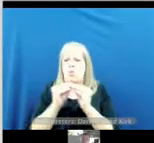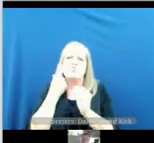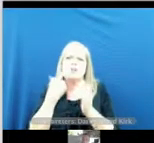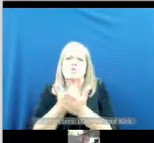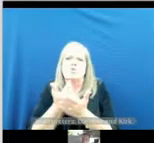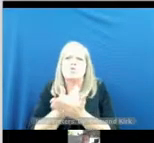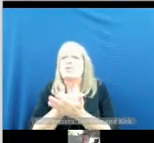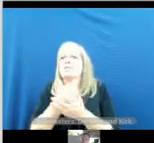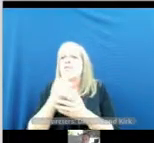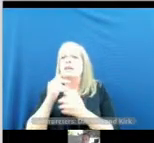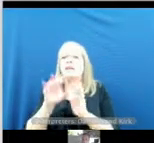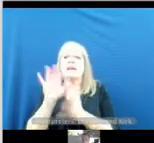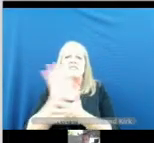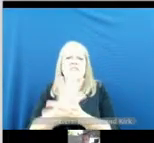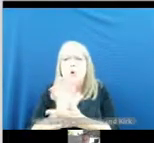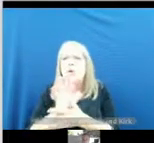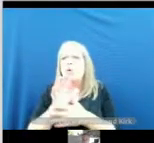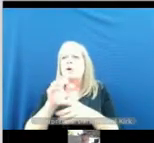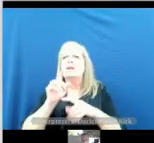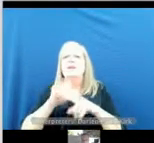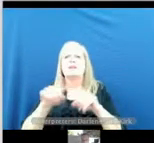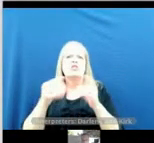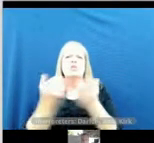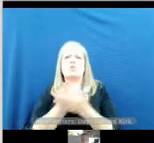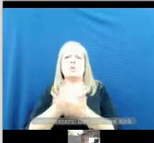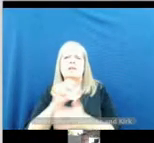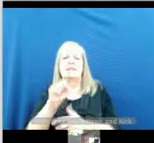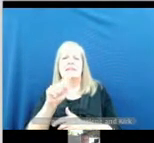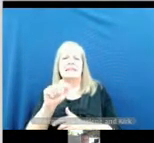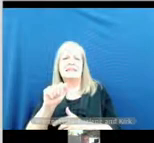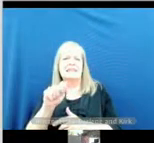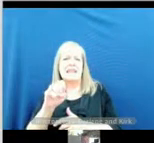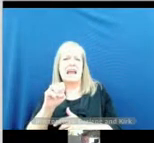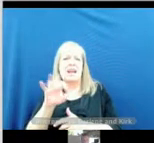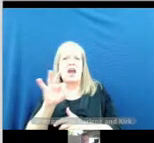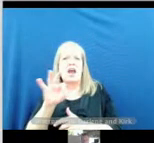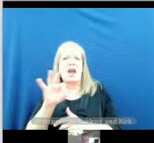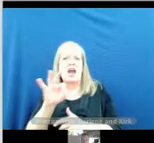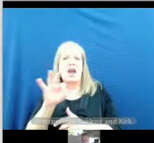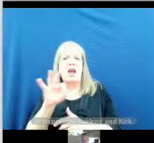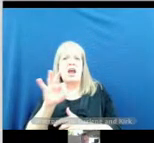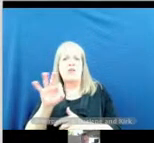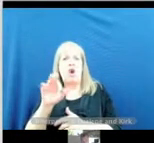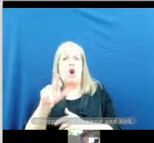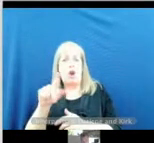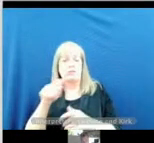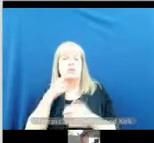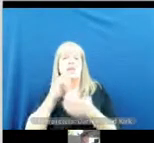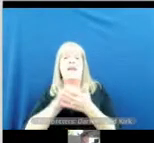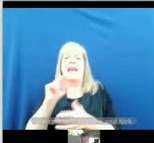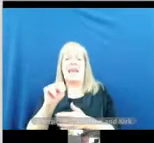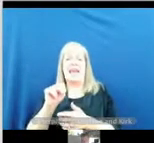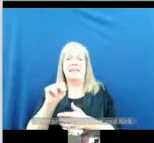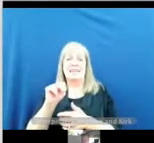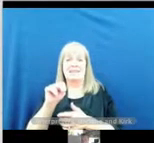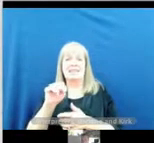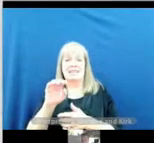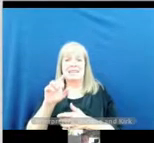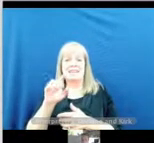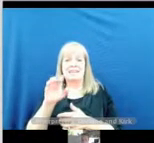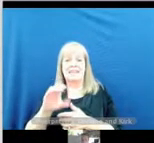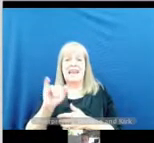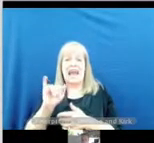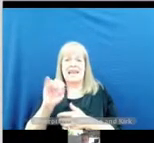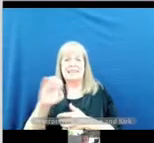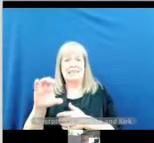of things. And we're quite lucky because NCIEC, the National Consortium of Interpreter